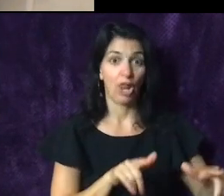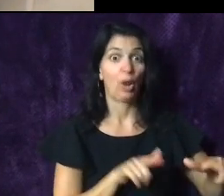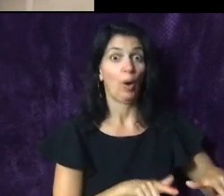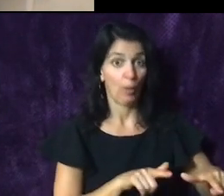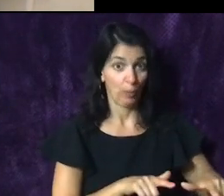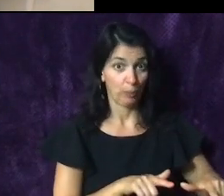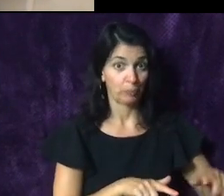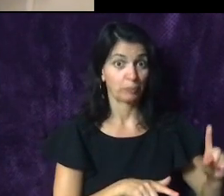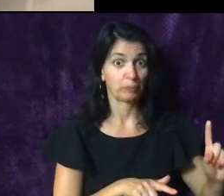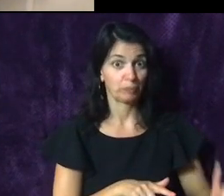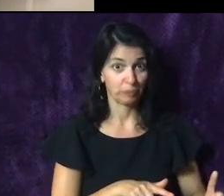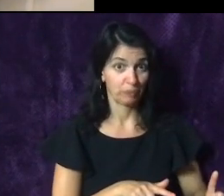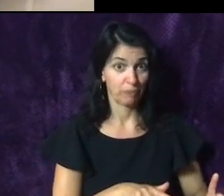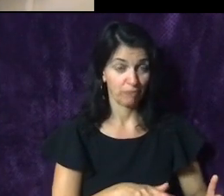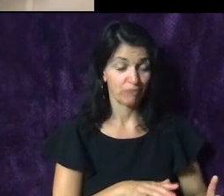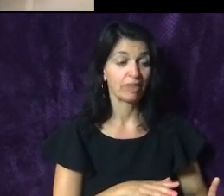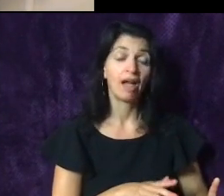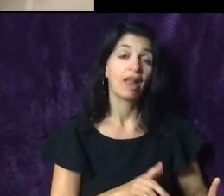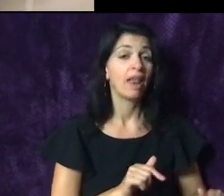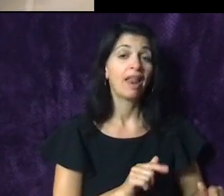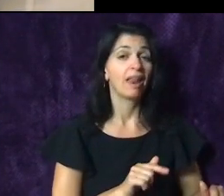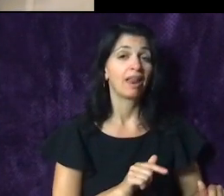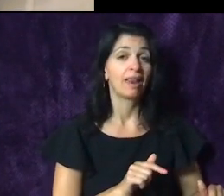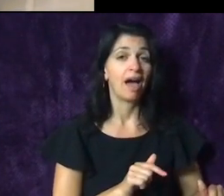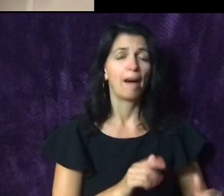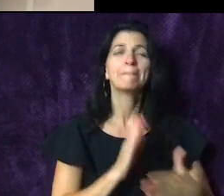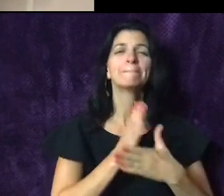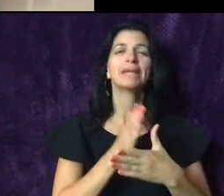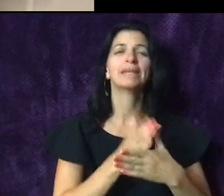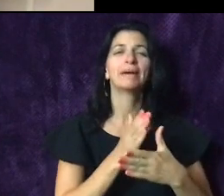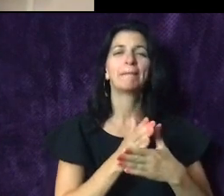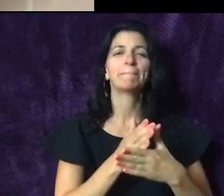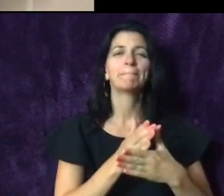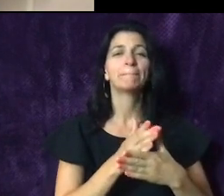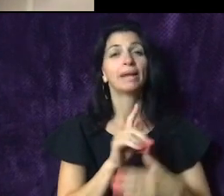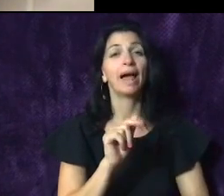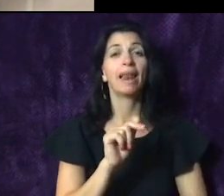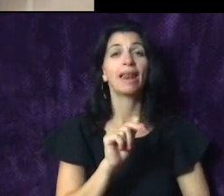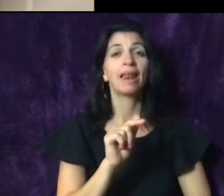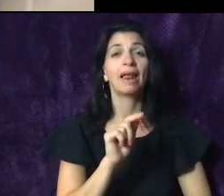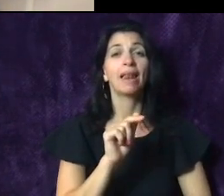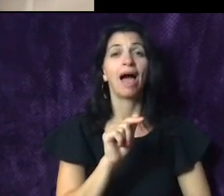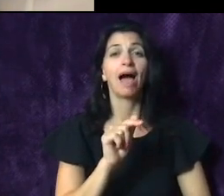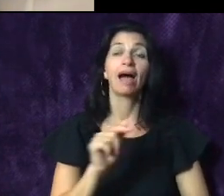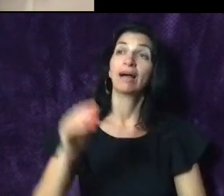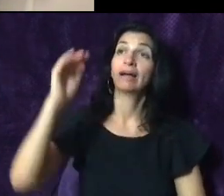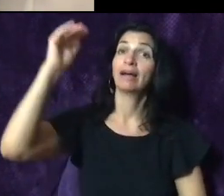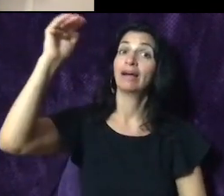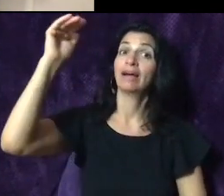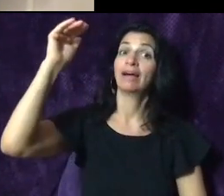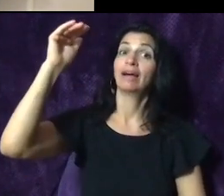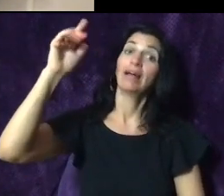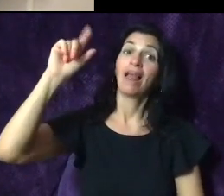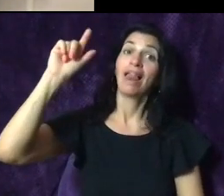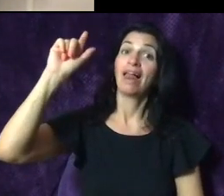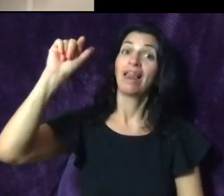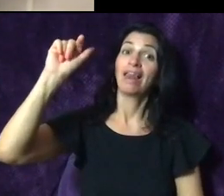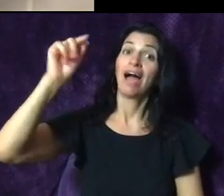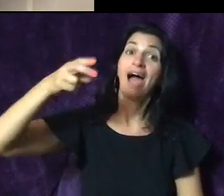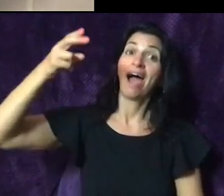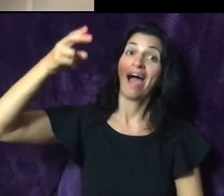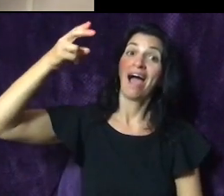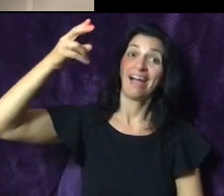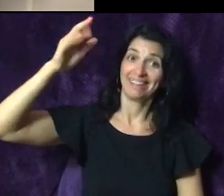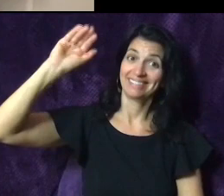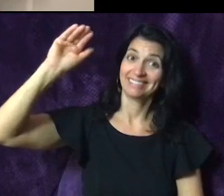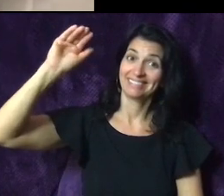pitch. La la la. A medium pitch. La la la. And a high pitch.